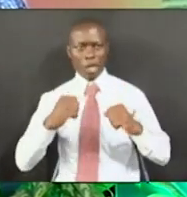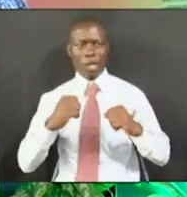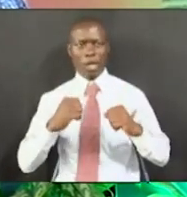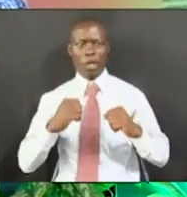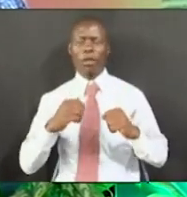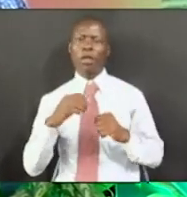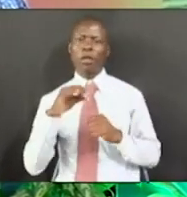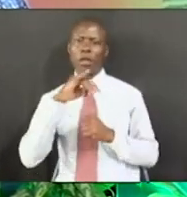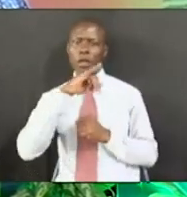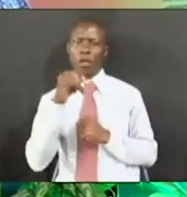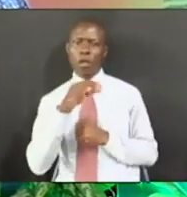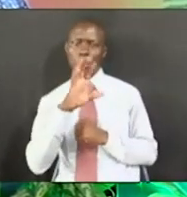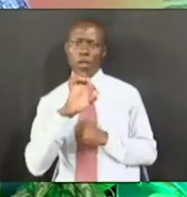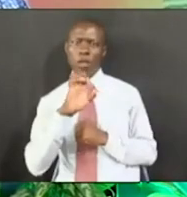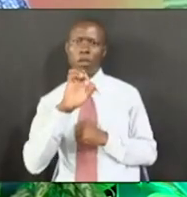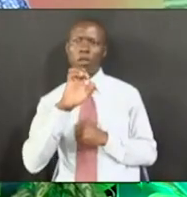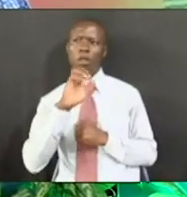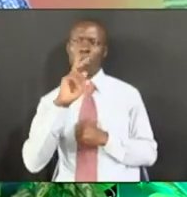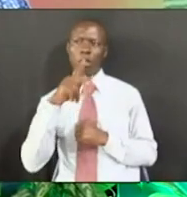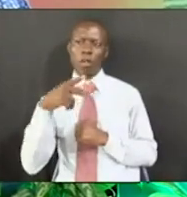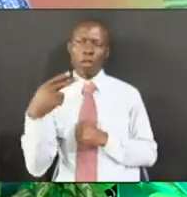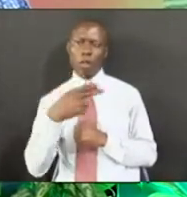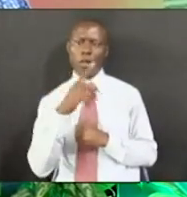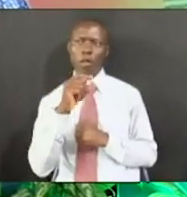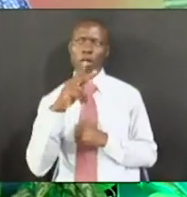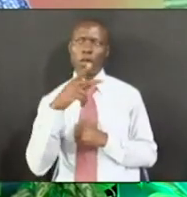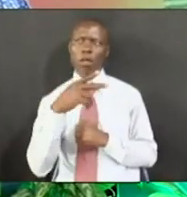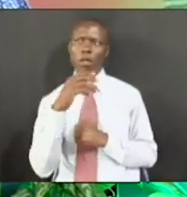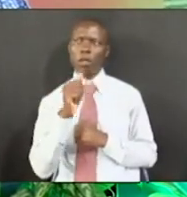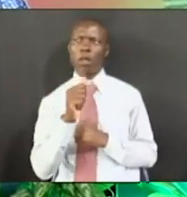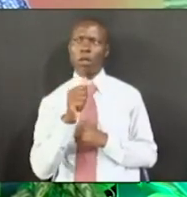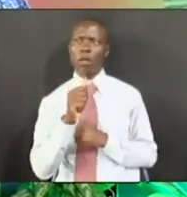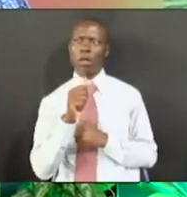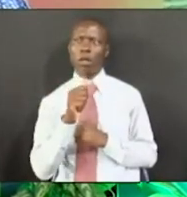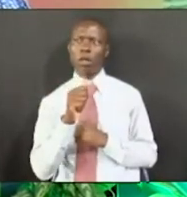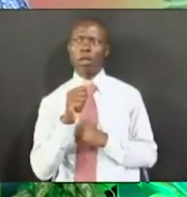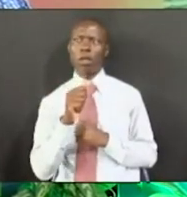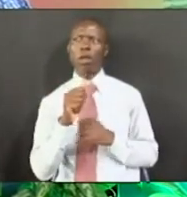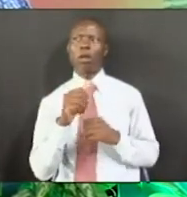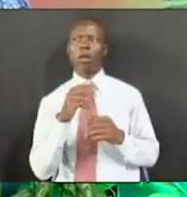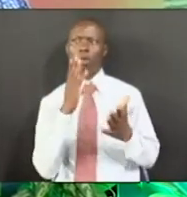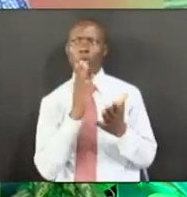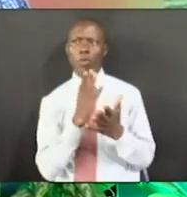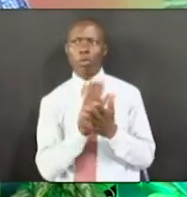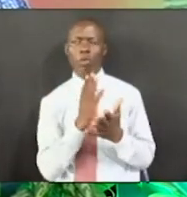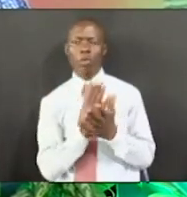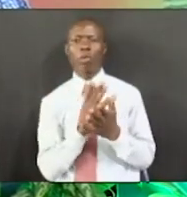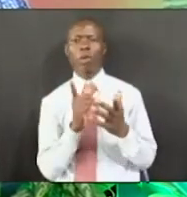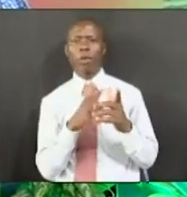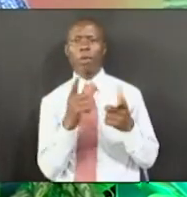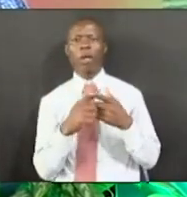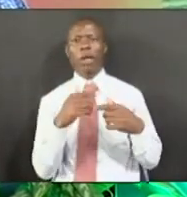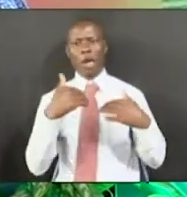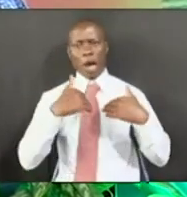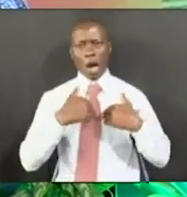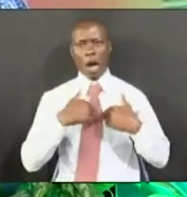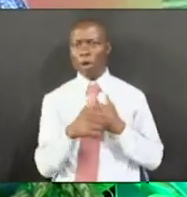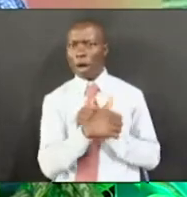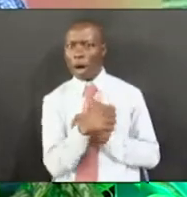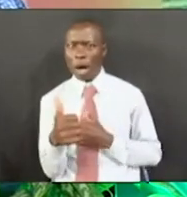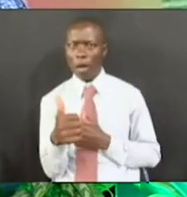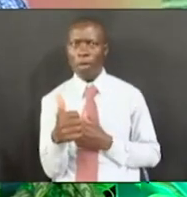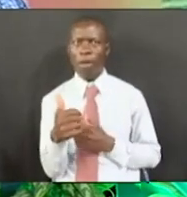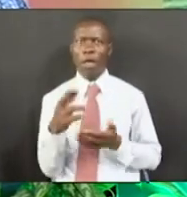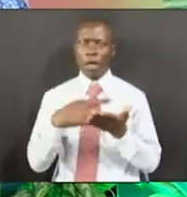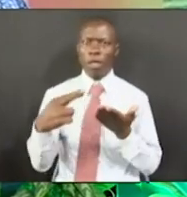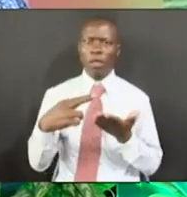Jephthah as a man worthy of humiliation. Because Jephthah, though is powerful, but does not have a reconnection with